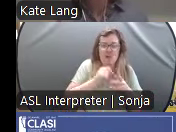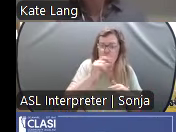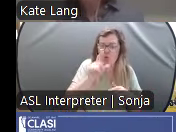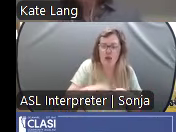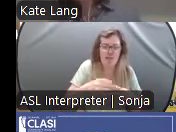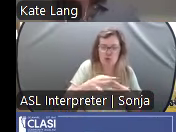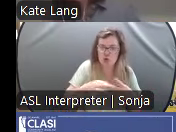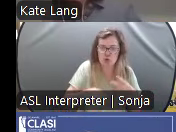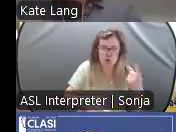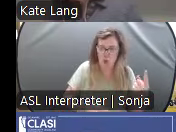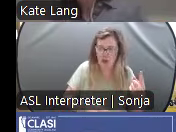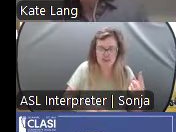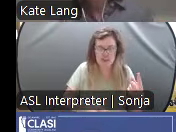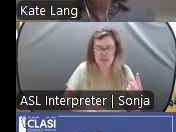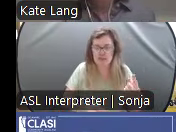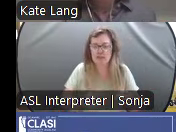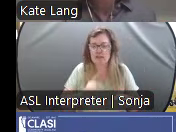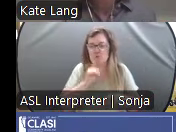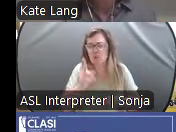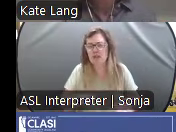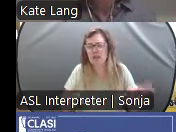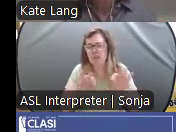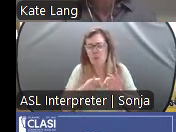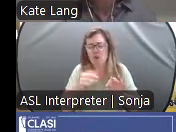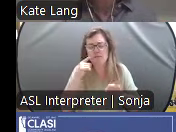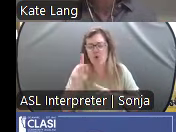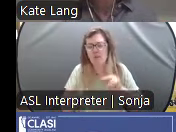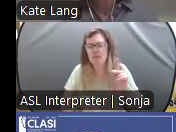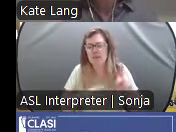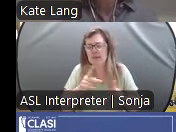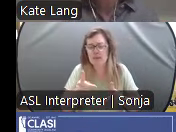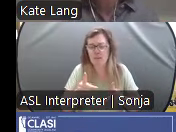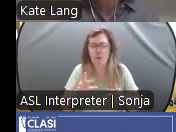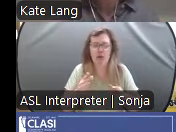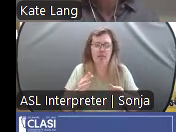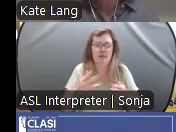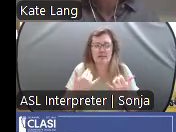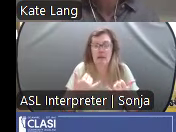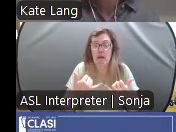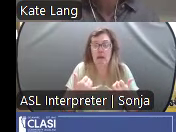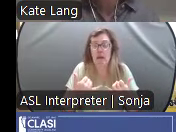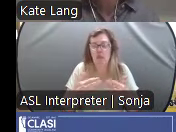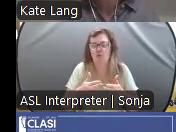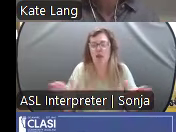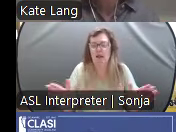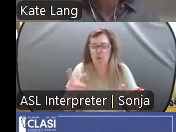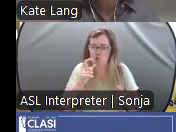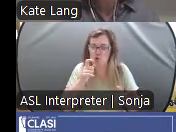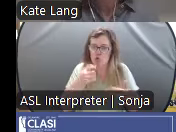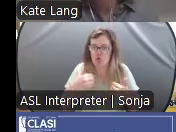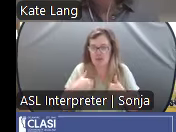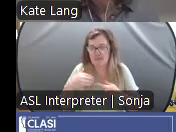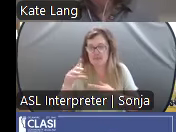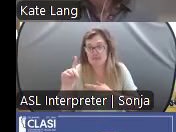particularly important for people who well, it's particularly important now, generally, for anyone who's claiming disability